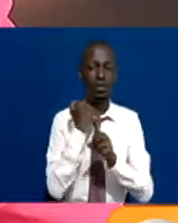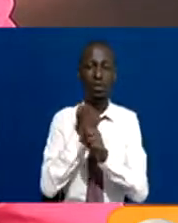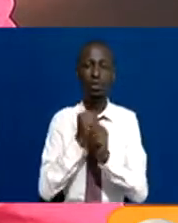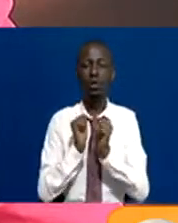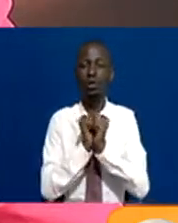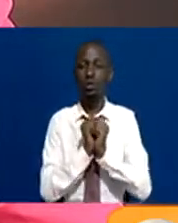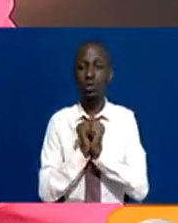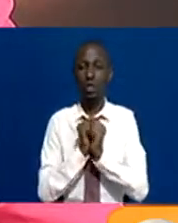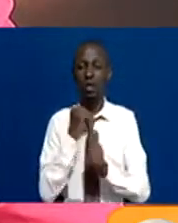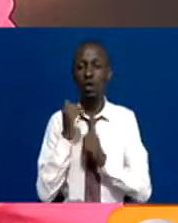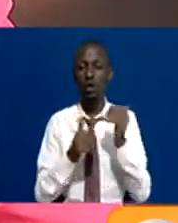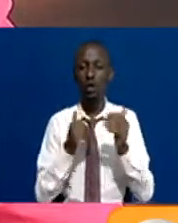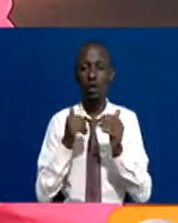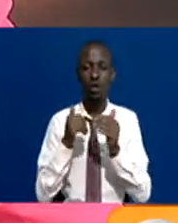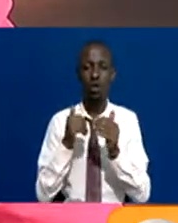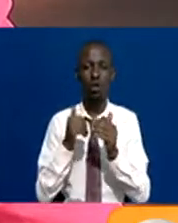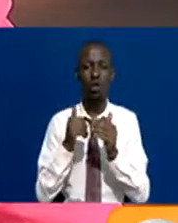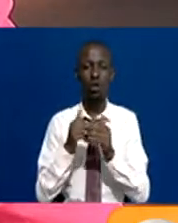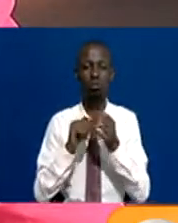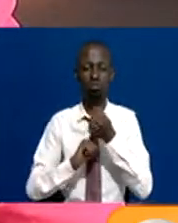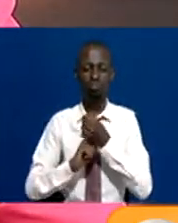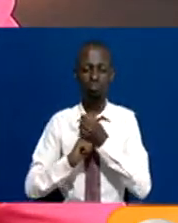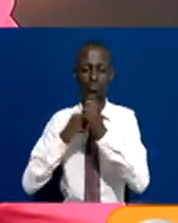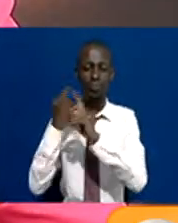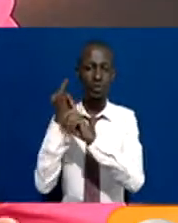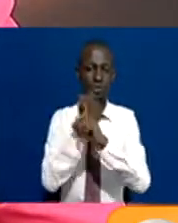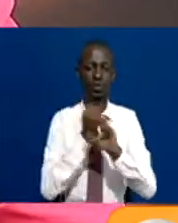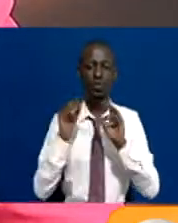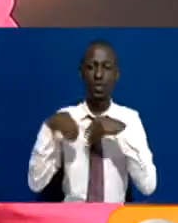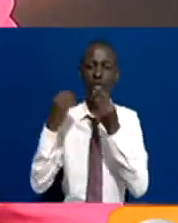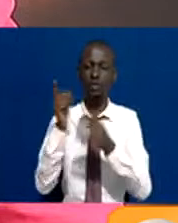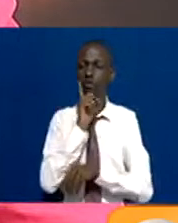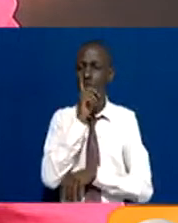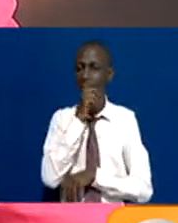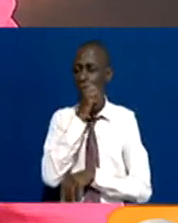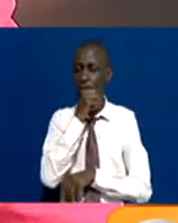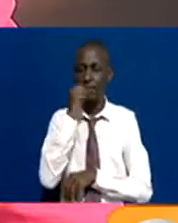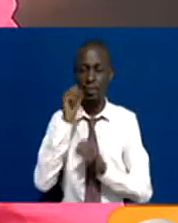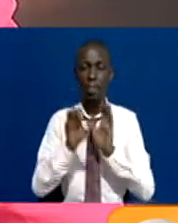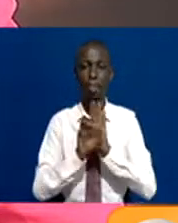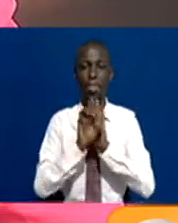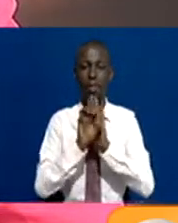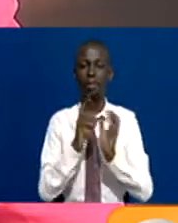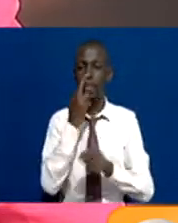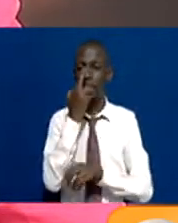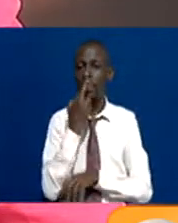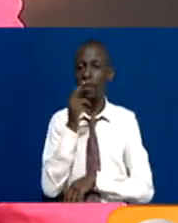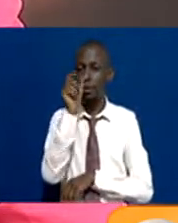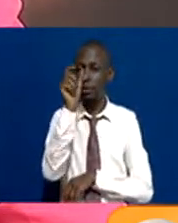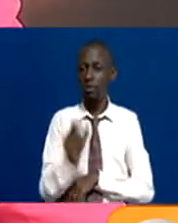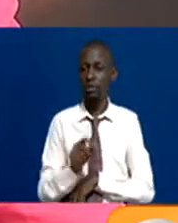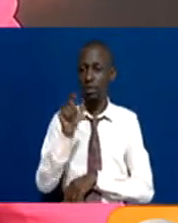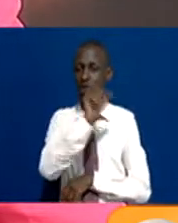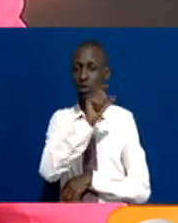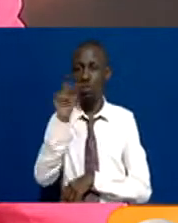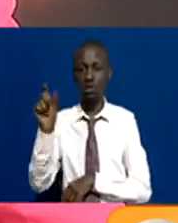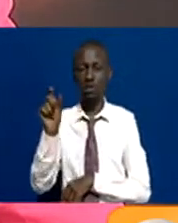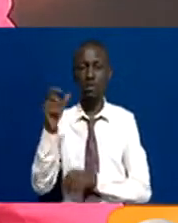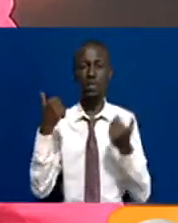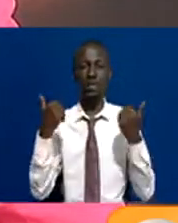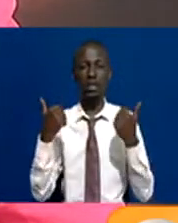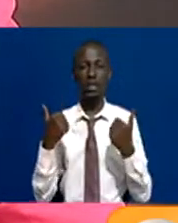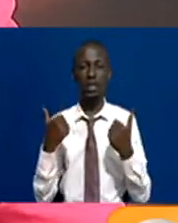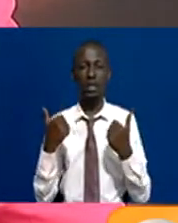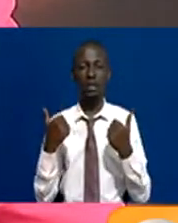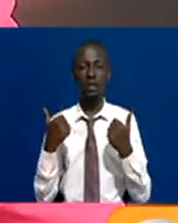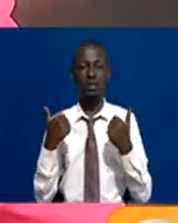of them are offering different kinds of support. If you look at Red Cross, they have the PFA, the psychological